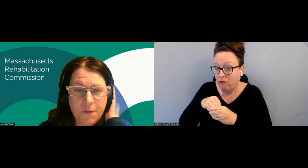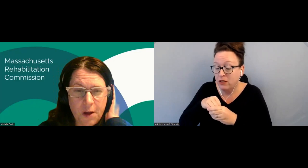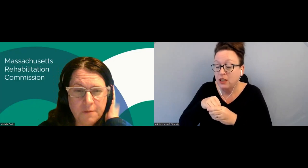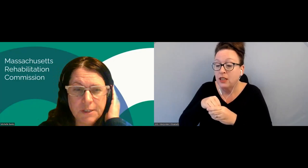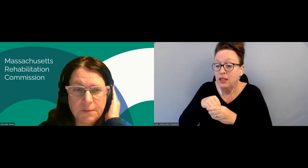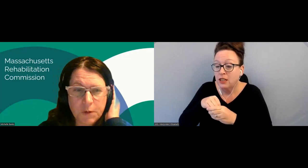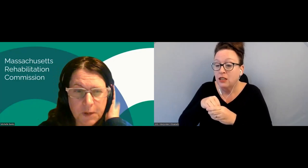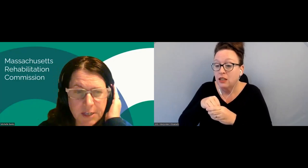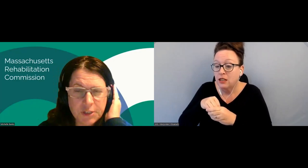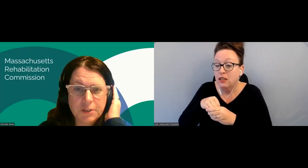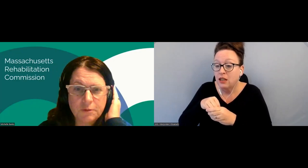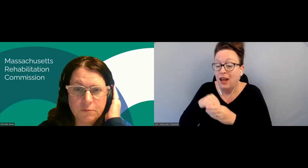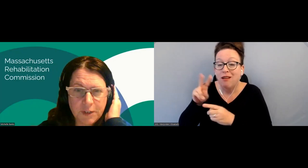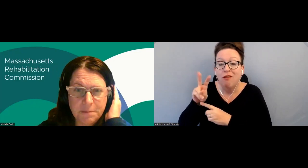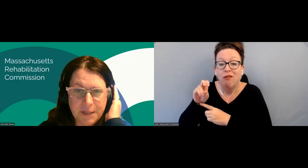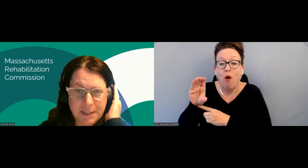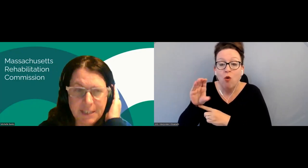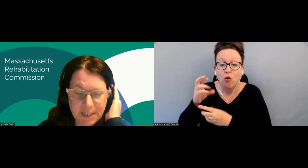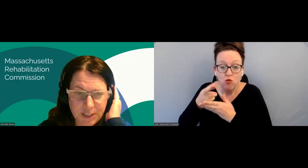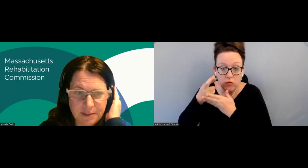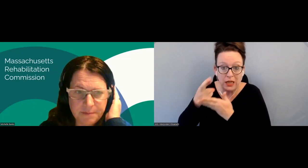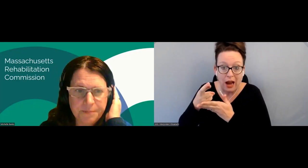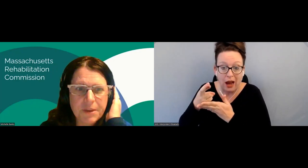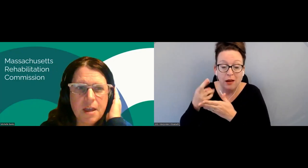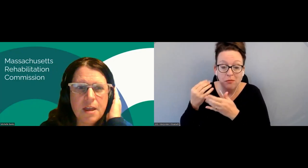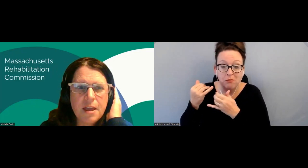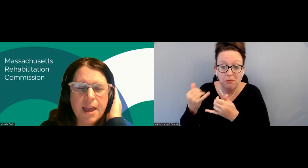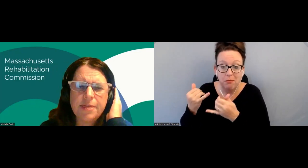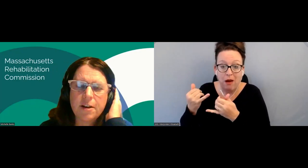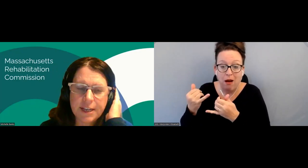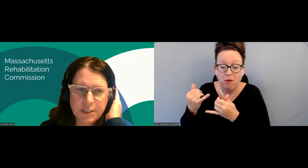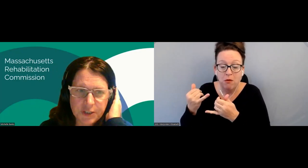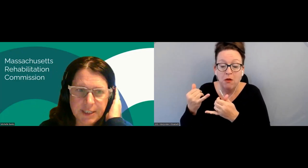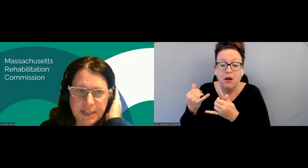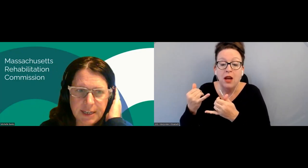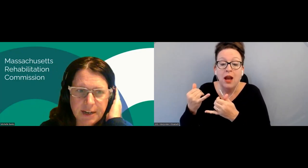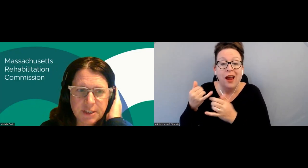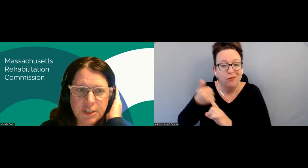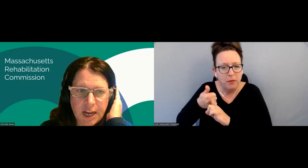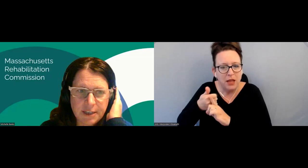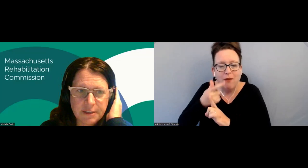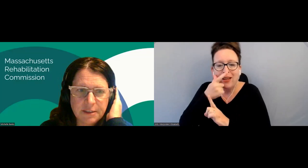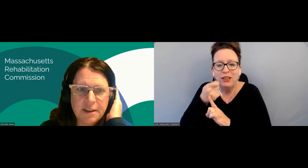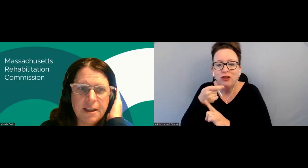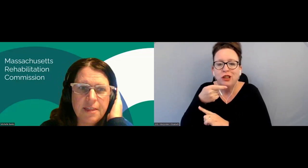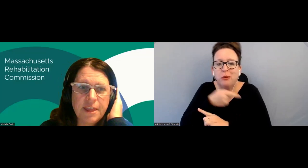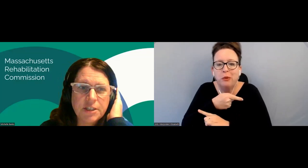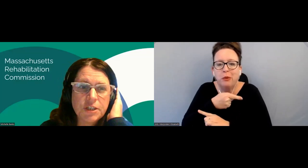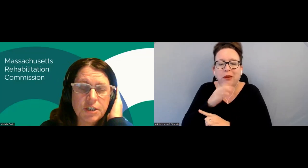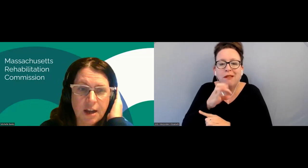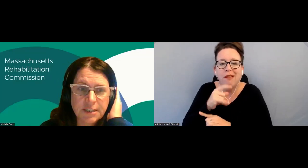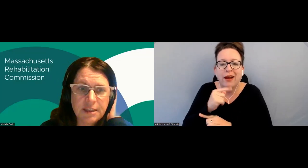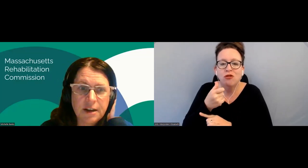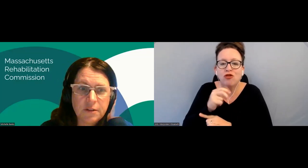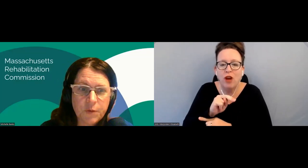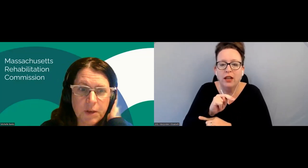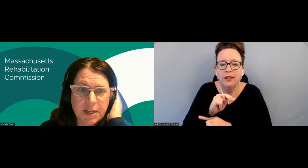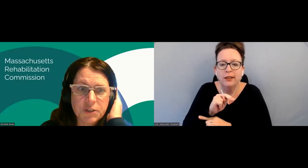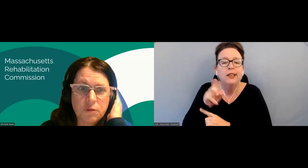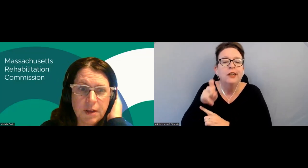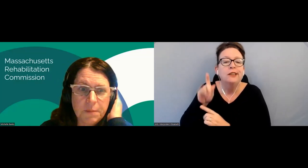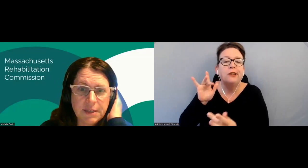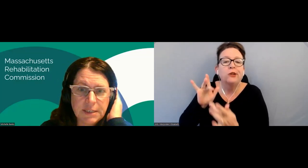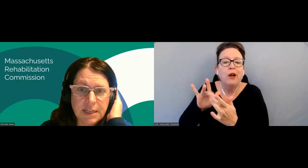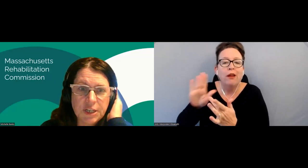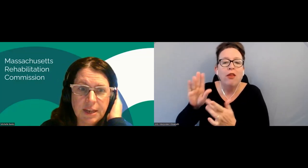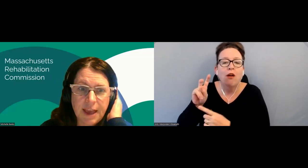if they're involved in vocational rehabilitation and they're interested in NextGen, they should talk to their